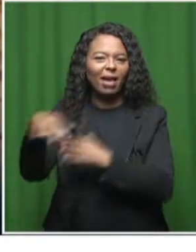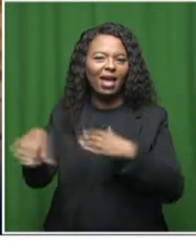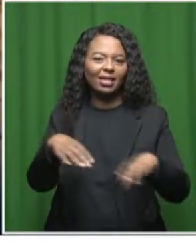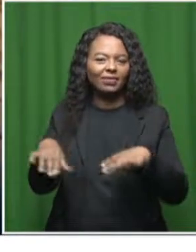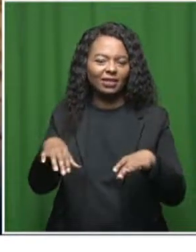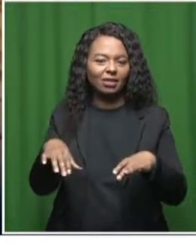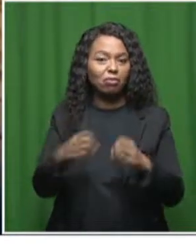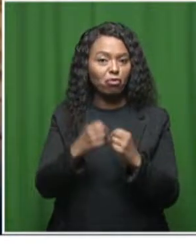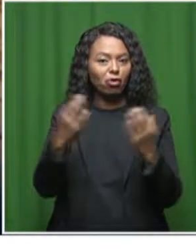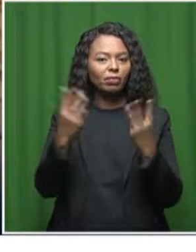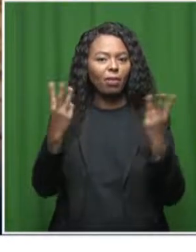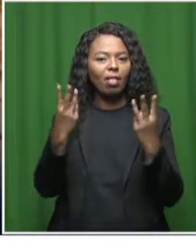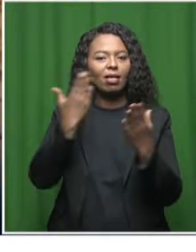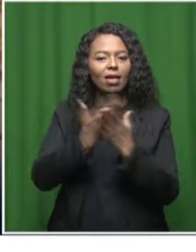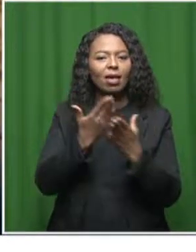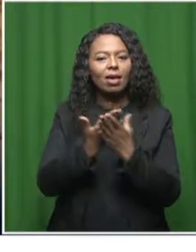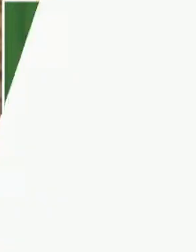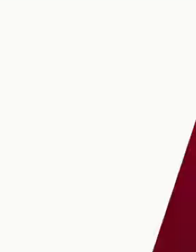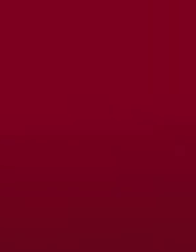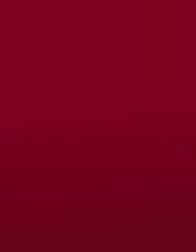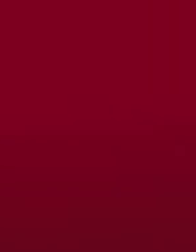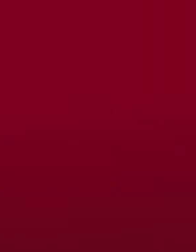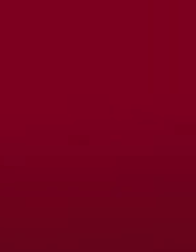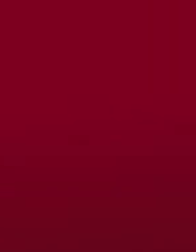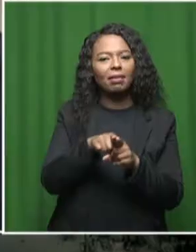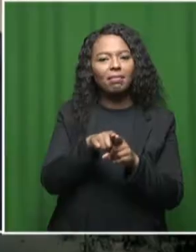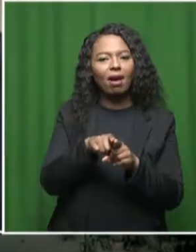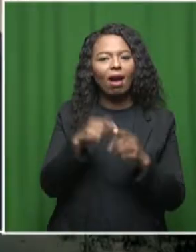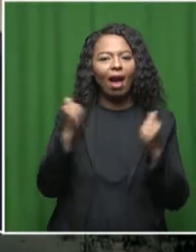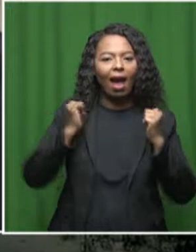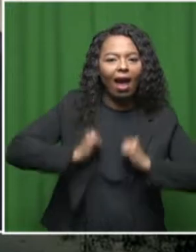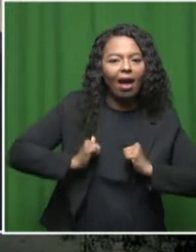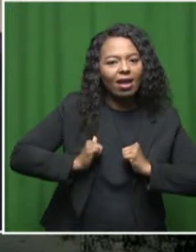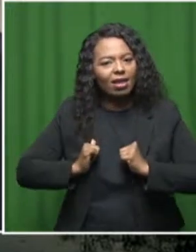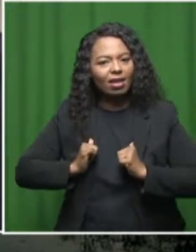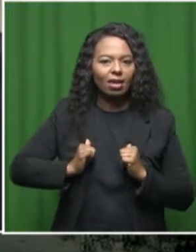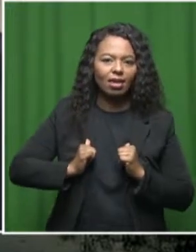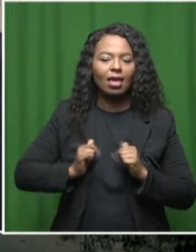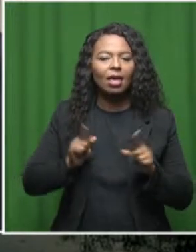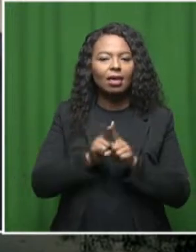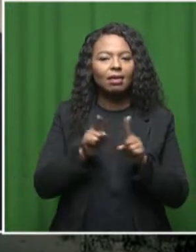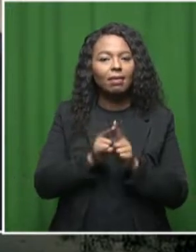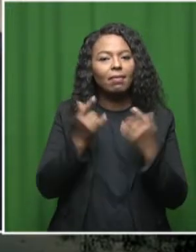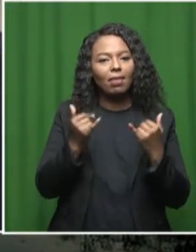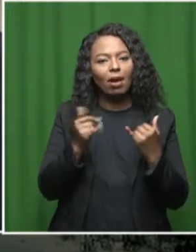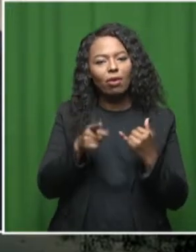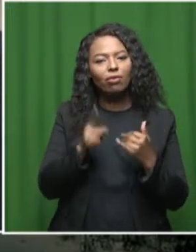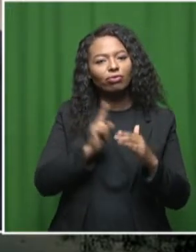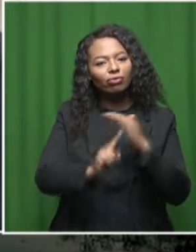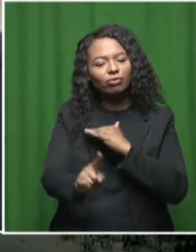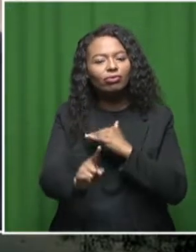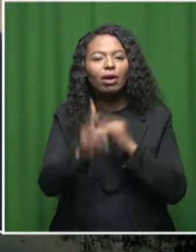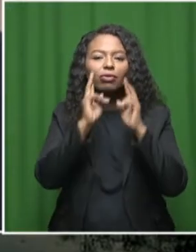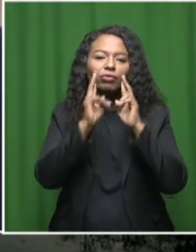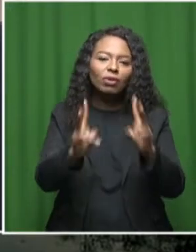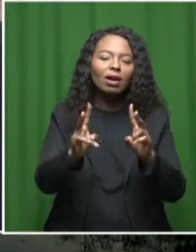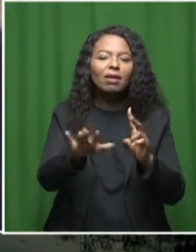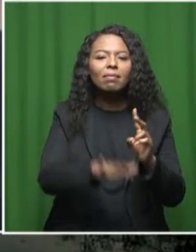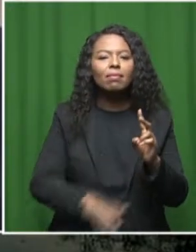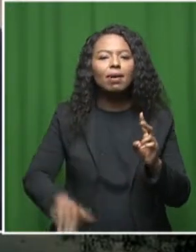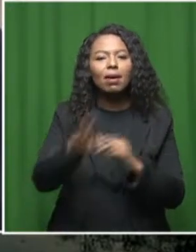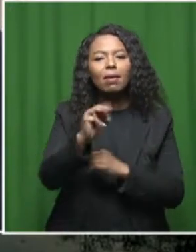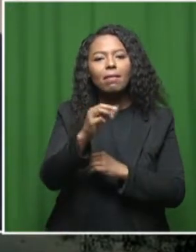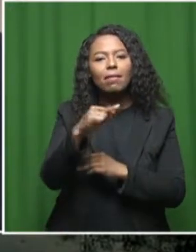expect to indulge in include birding, hiking, canoeing, and a visit to the fascinating